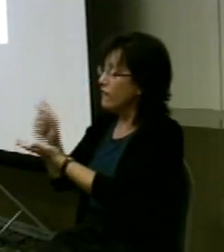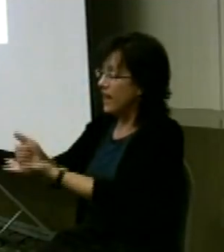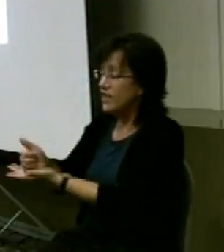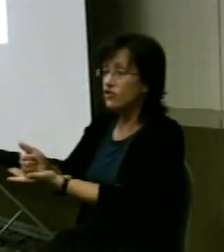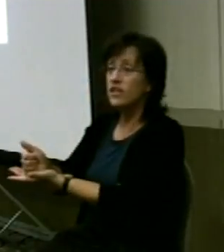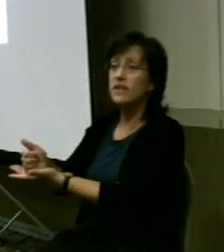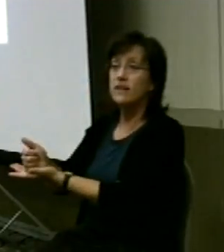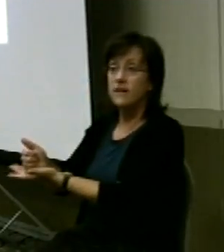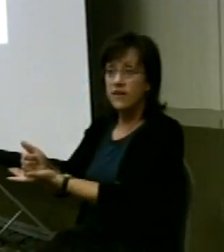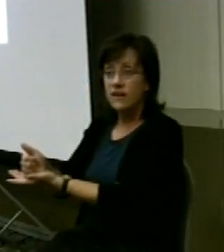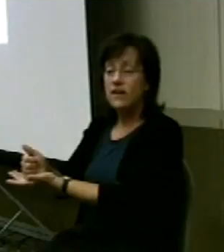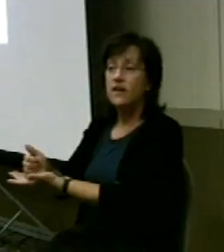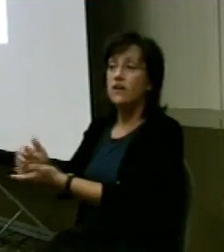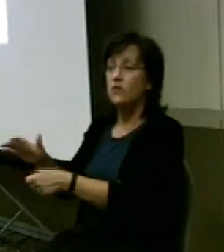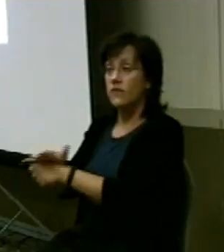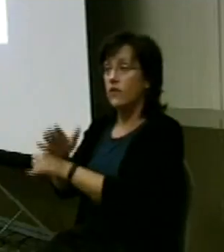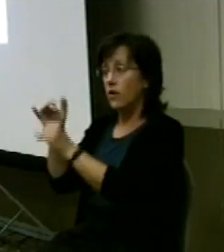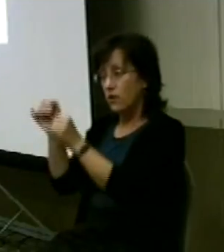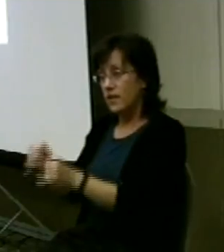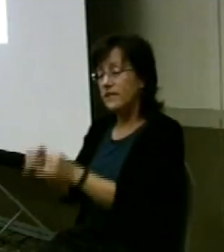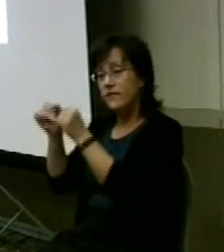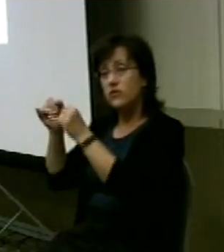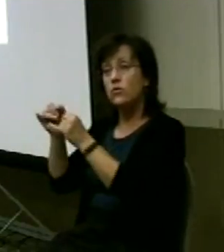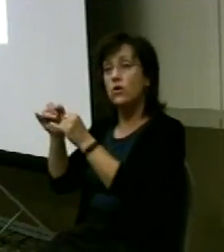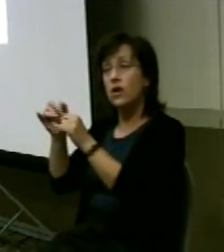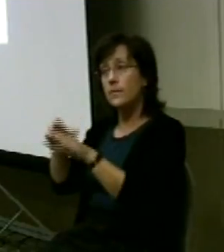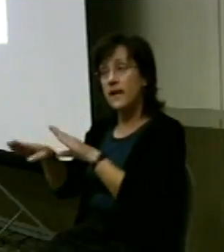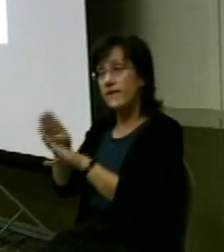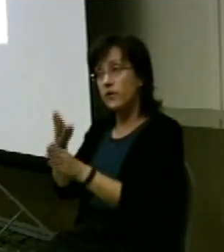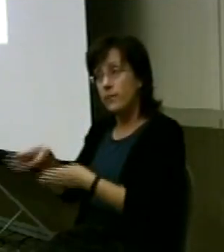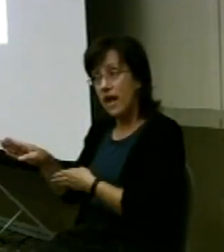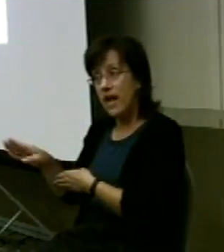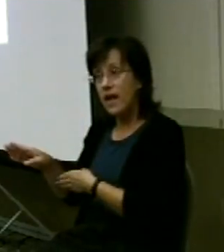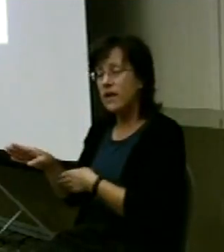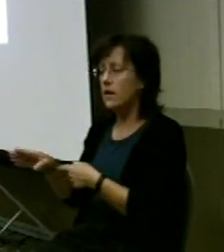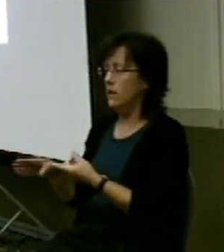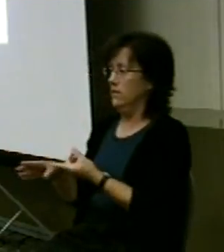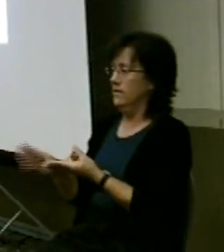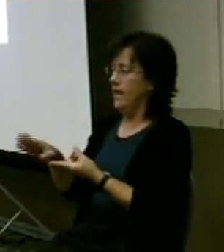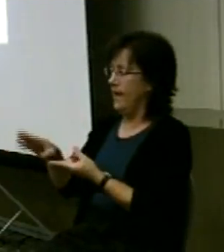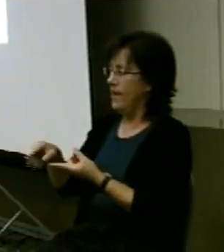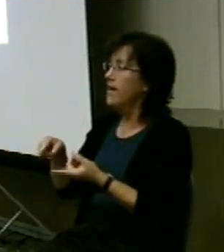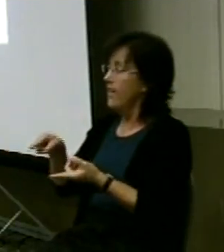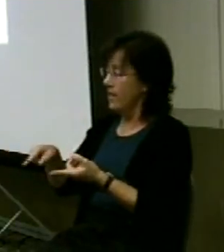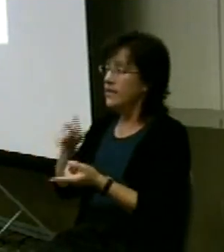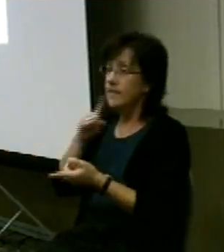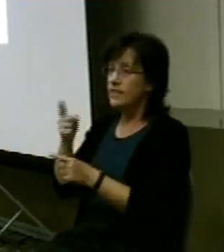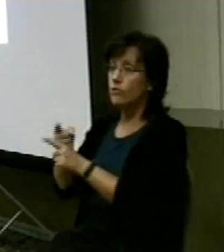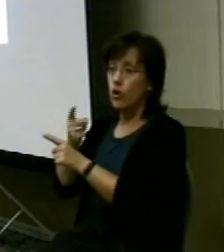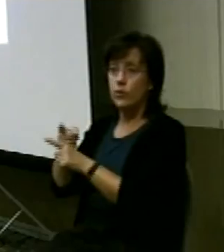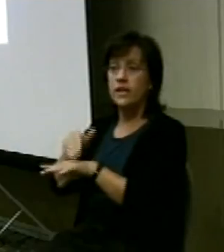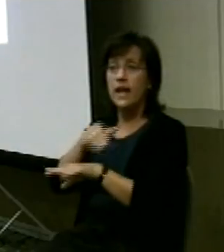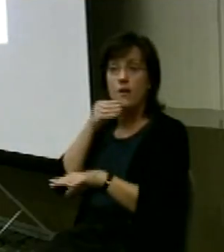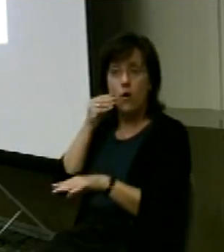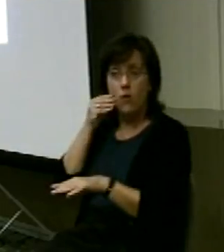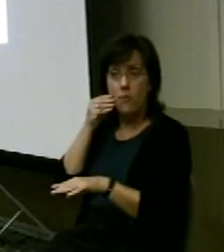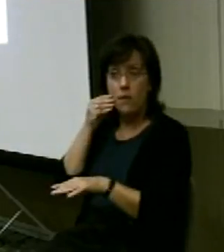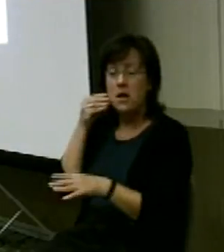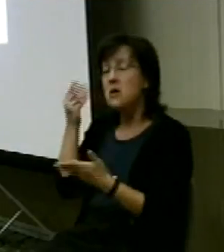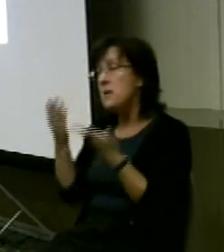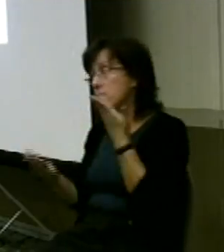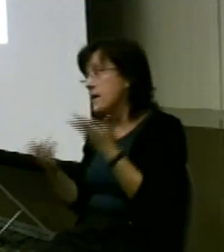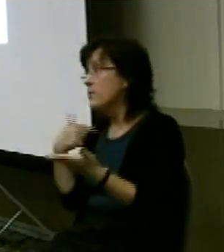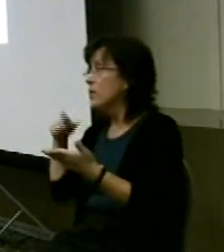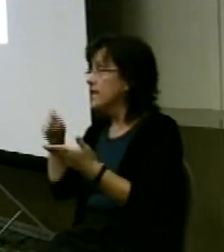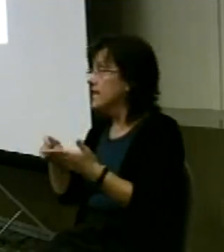full individualized behavior plan, where you might say, well, this is something that's appropriate at home, so maybe we need to do some extra role